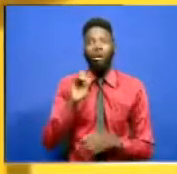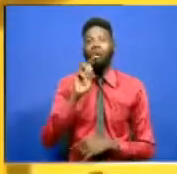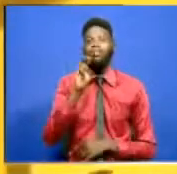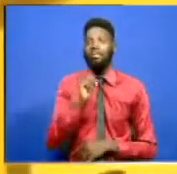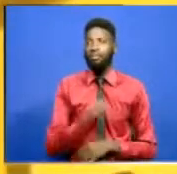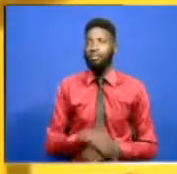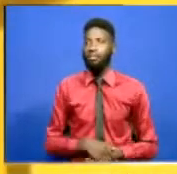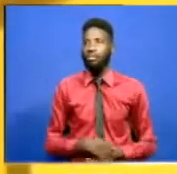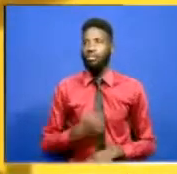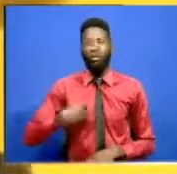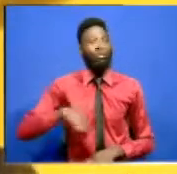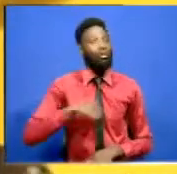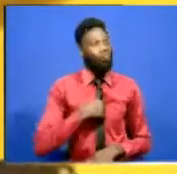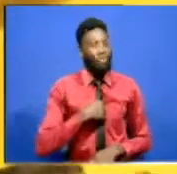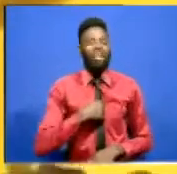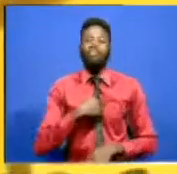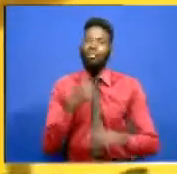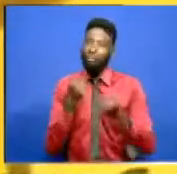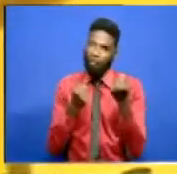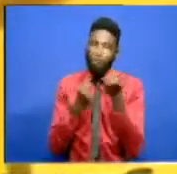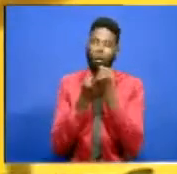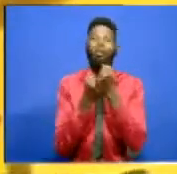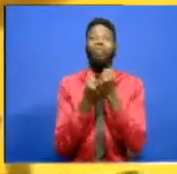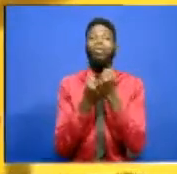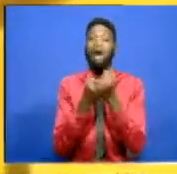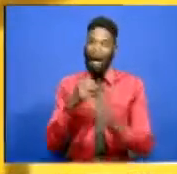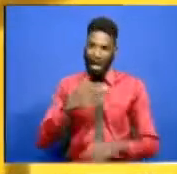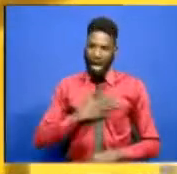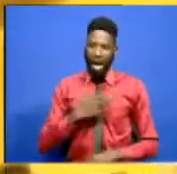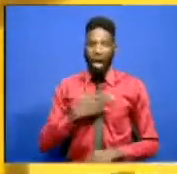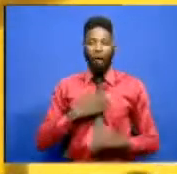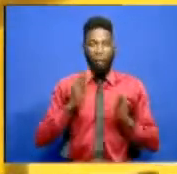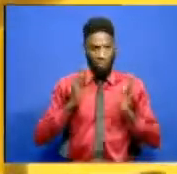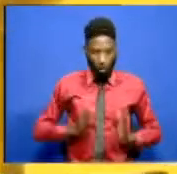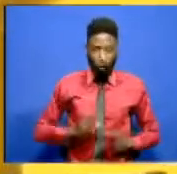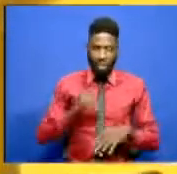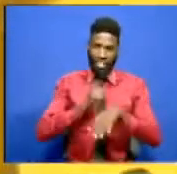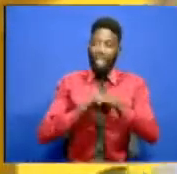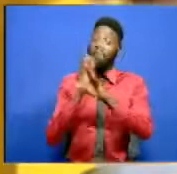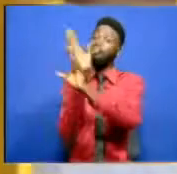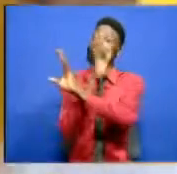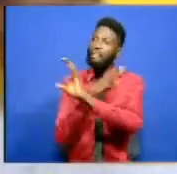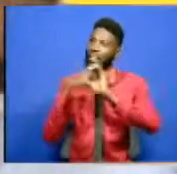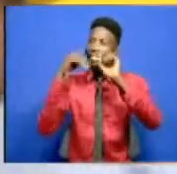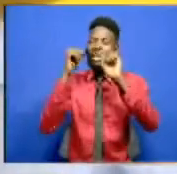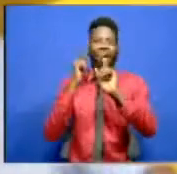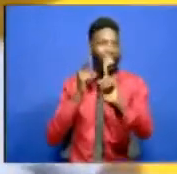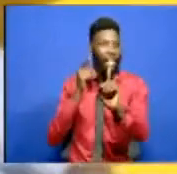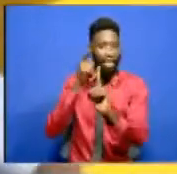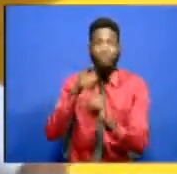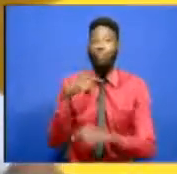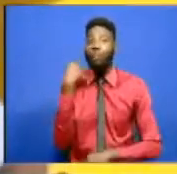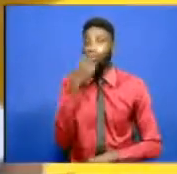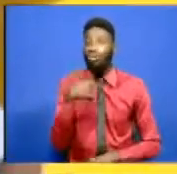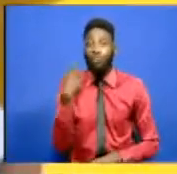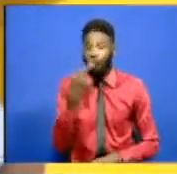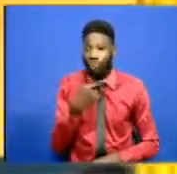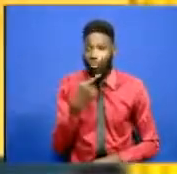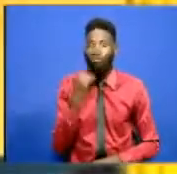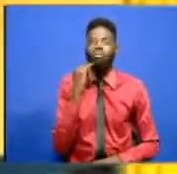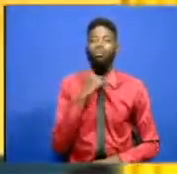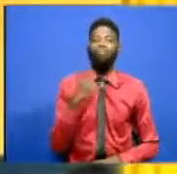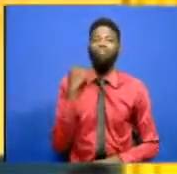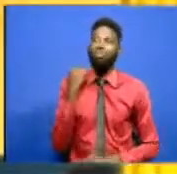Tutasimama na kijana wetu katika kinyang'anyiro cha urais ambaye si mwingine ni kijana Ali Hassan